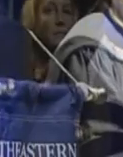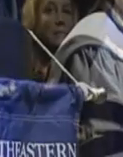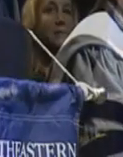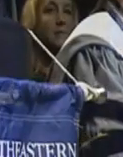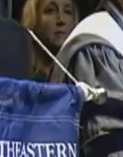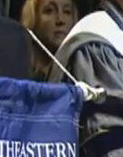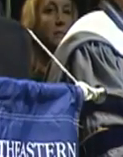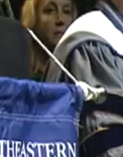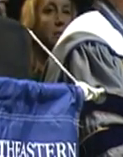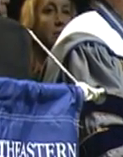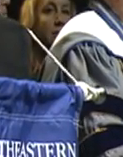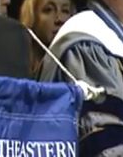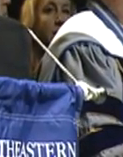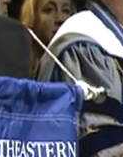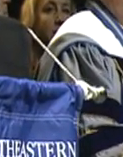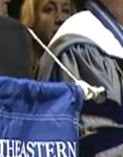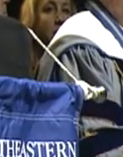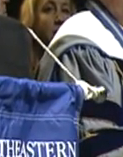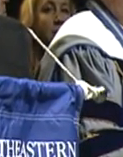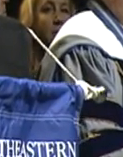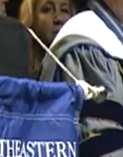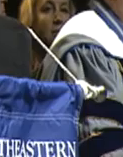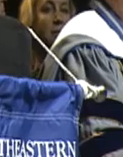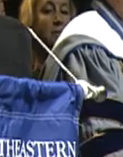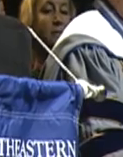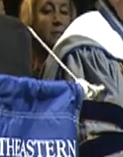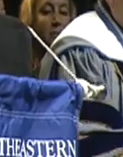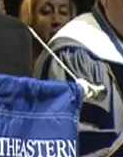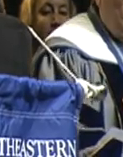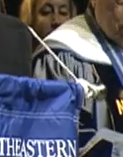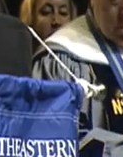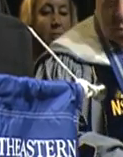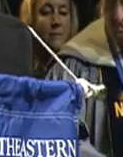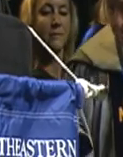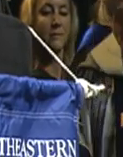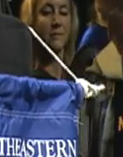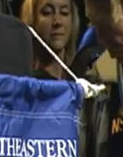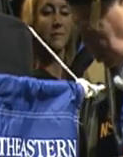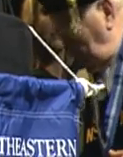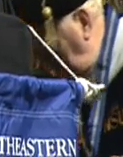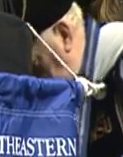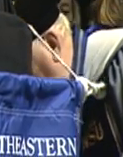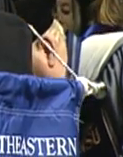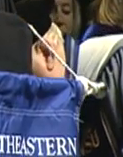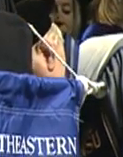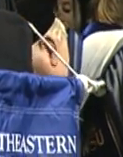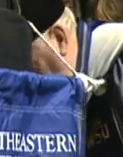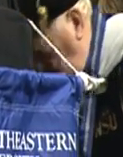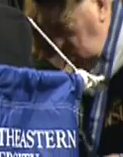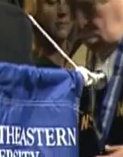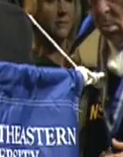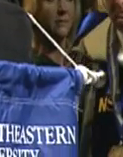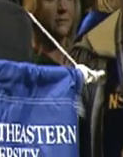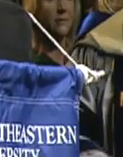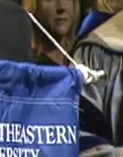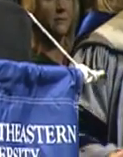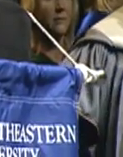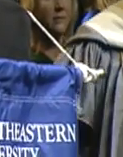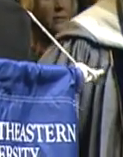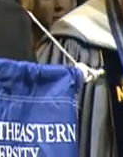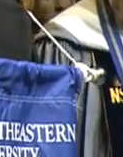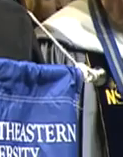The trustees, president, administration, board of governors, and the faculty bid you all welcome to this